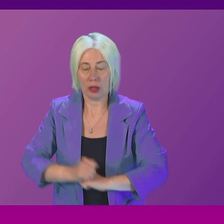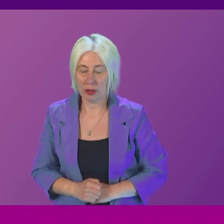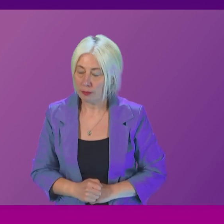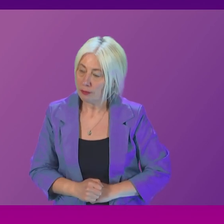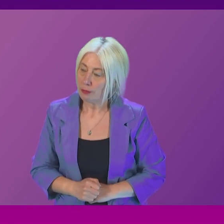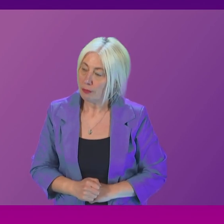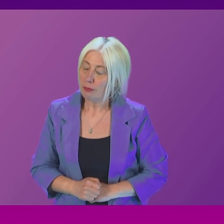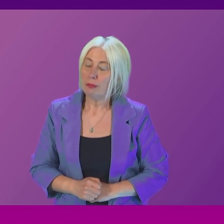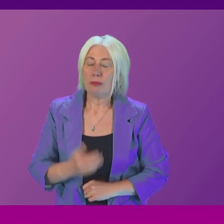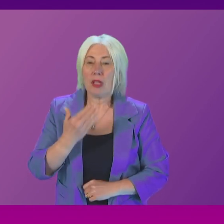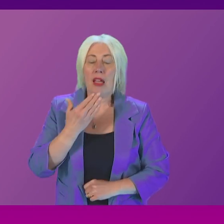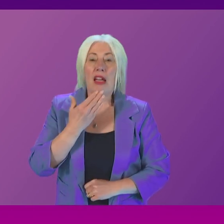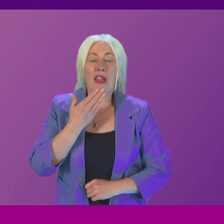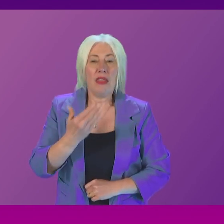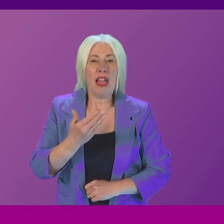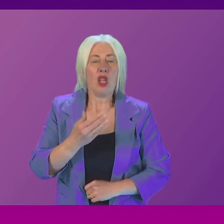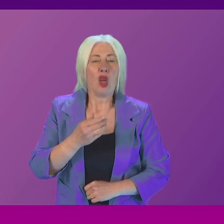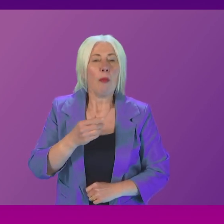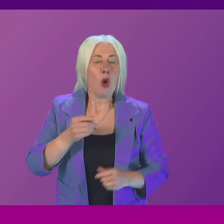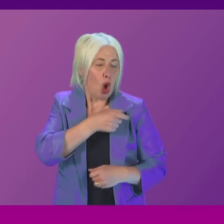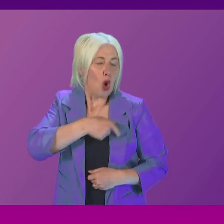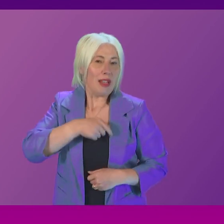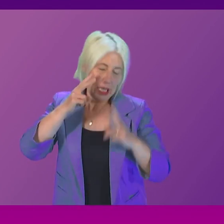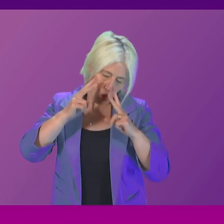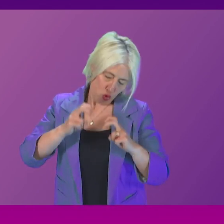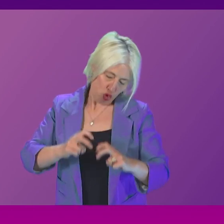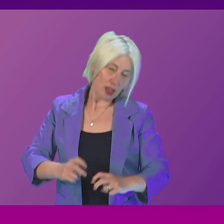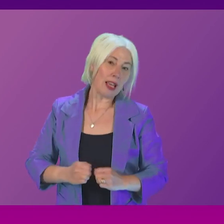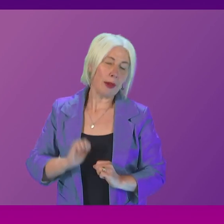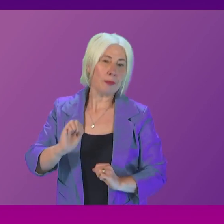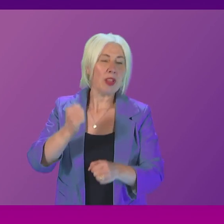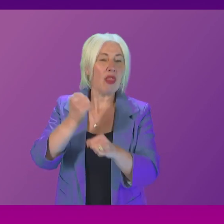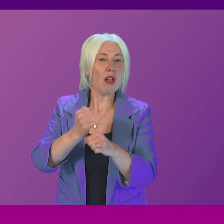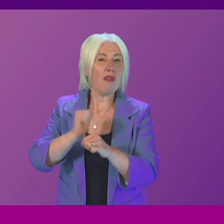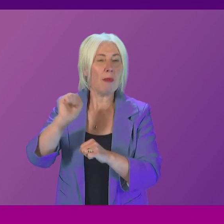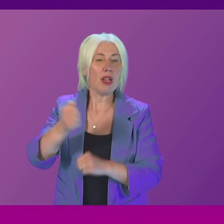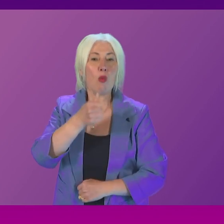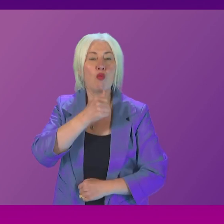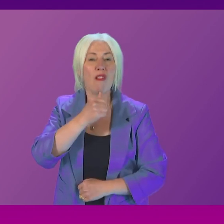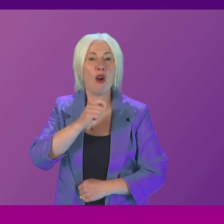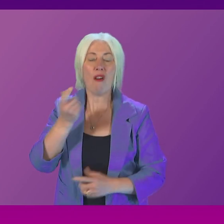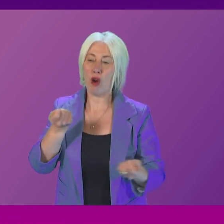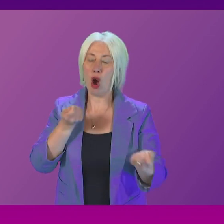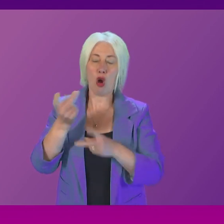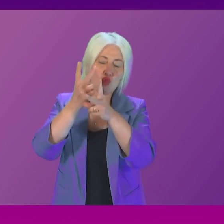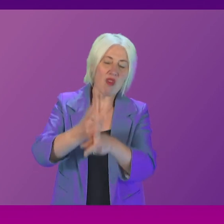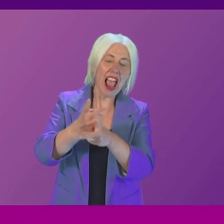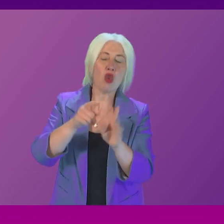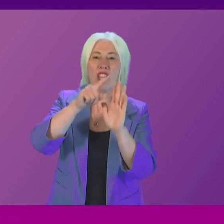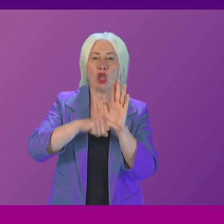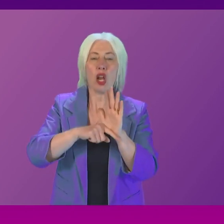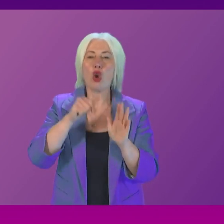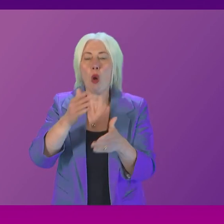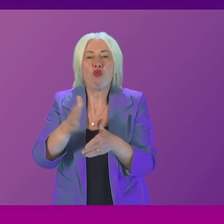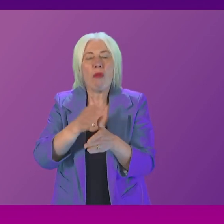Presiding Officer. I want to ask about committee scrutiny and the government's seemingly increasing preference for regulation rather than primary